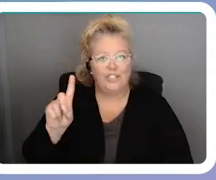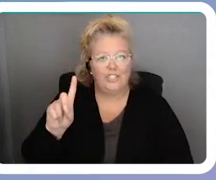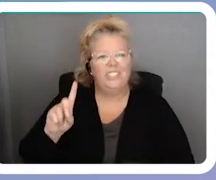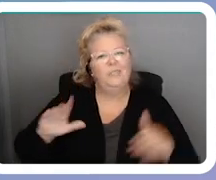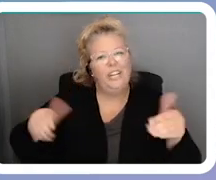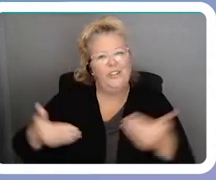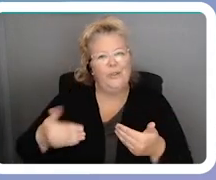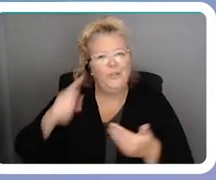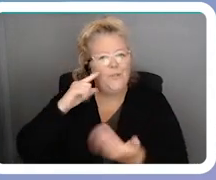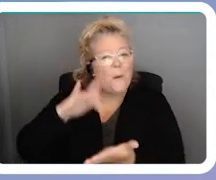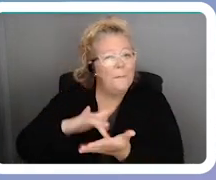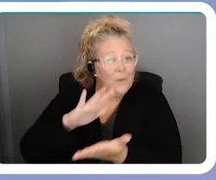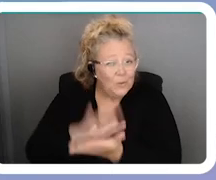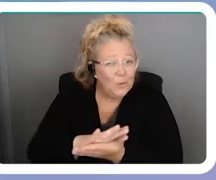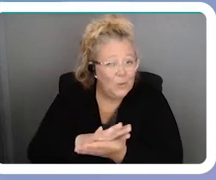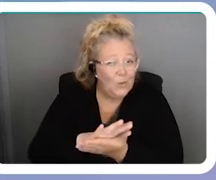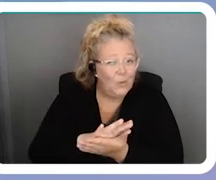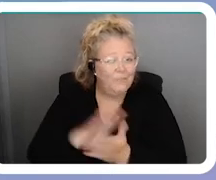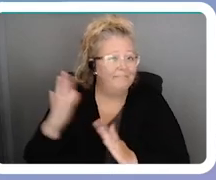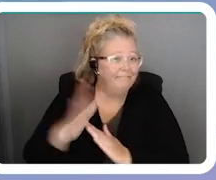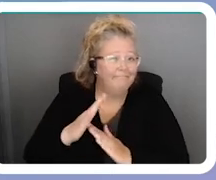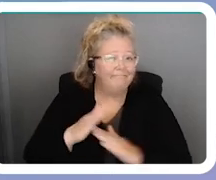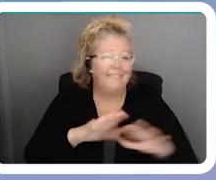Outstanding Middle School Chapter of the Year.